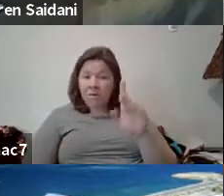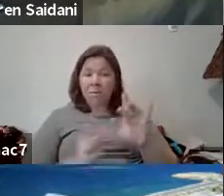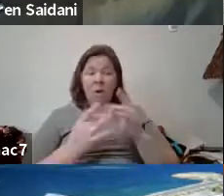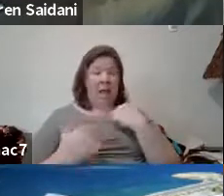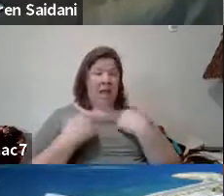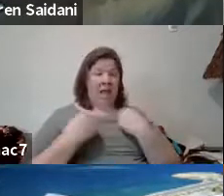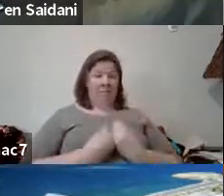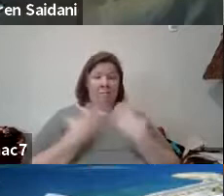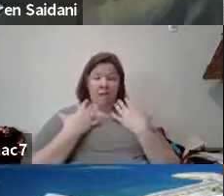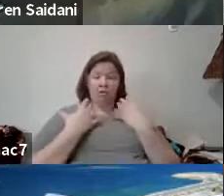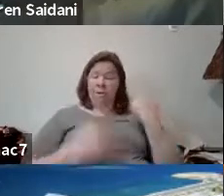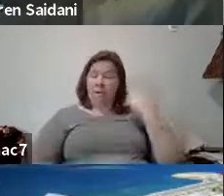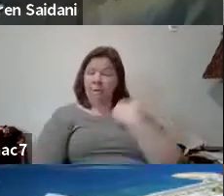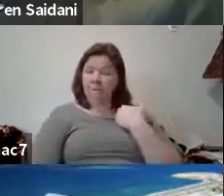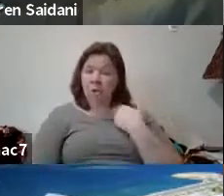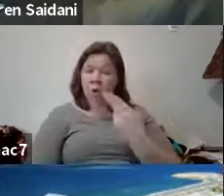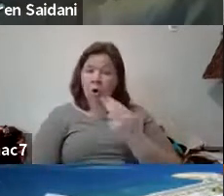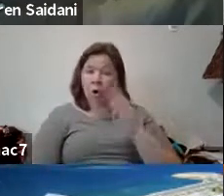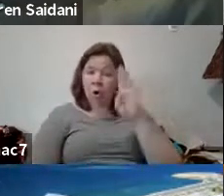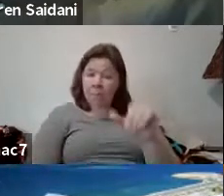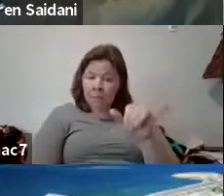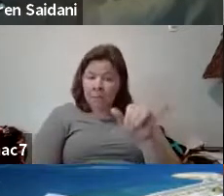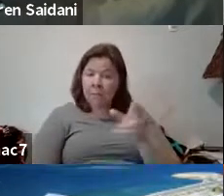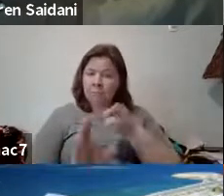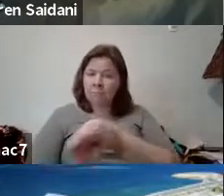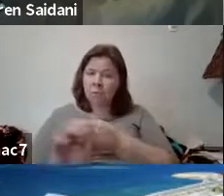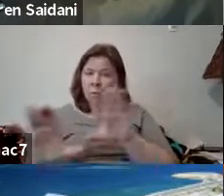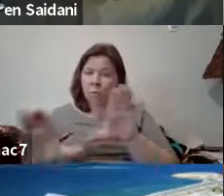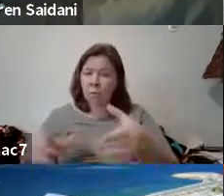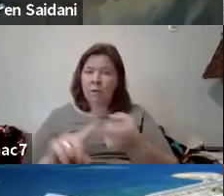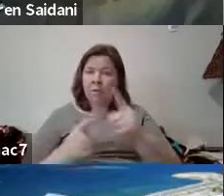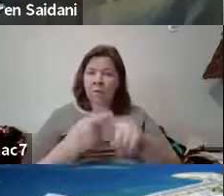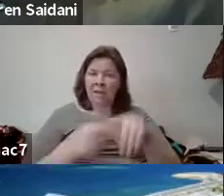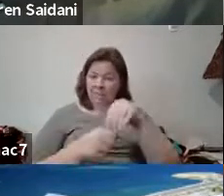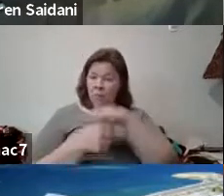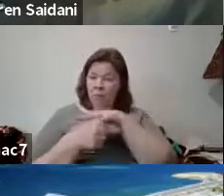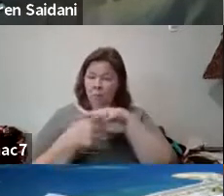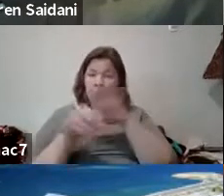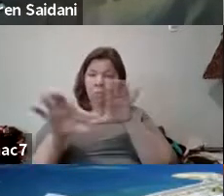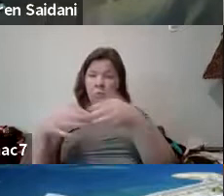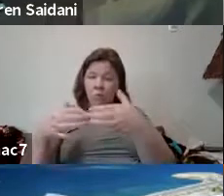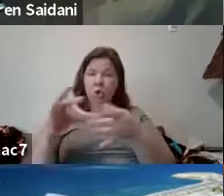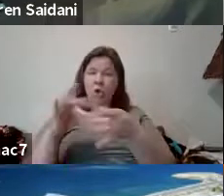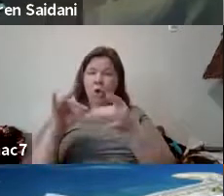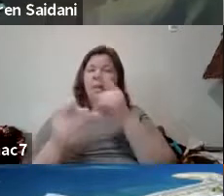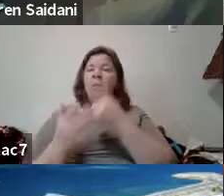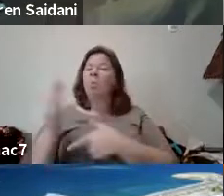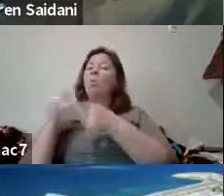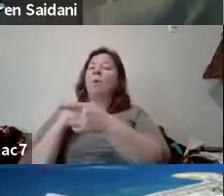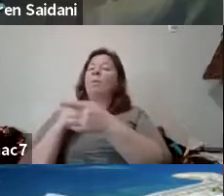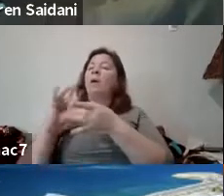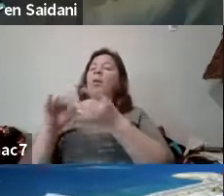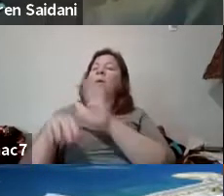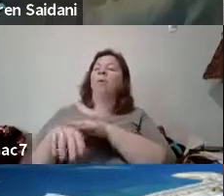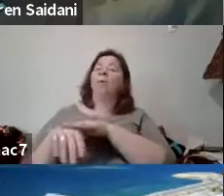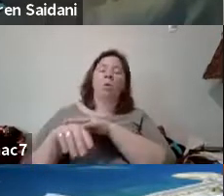for something, a hobby. Join those groups, and then you make friends in those groups where you comment on whatever they're commenting on, if